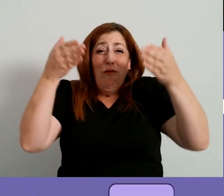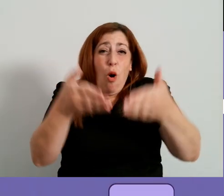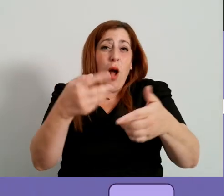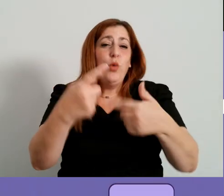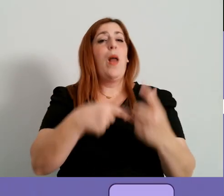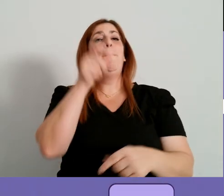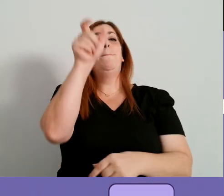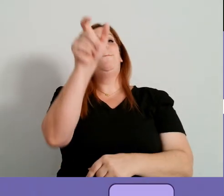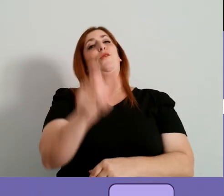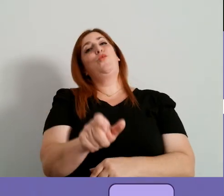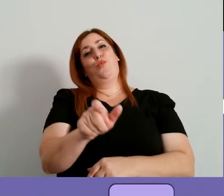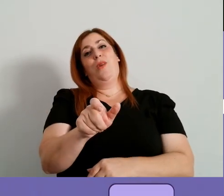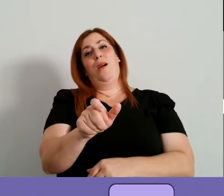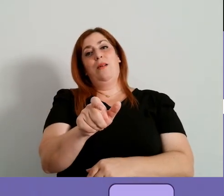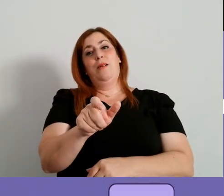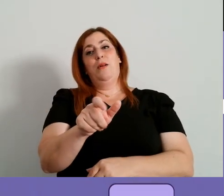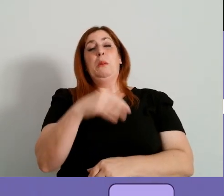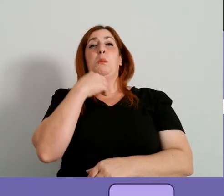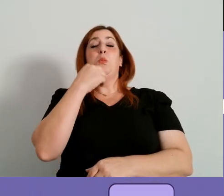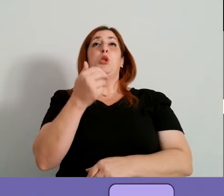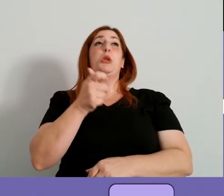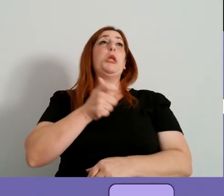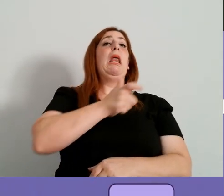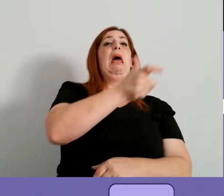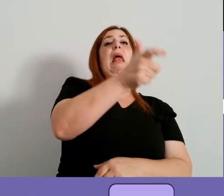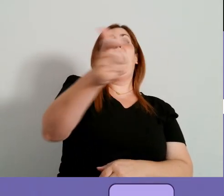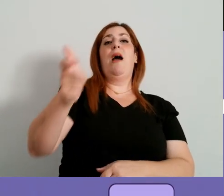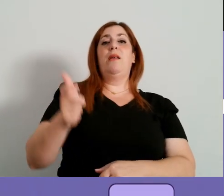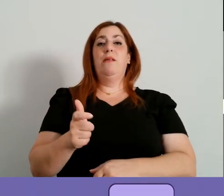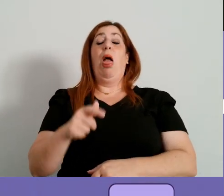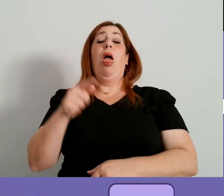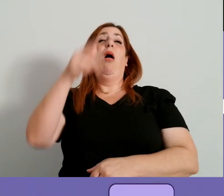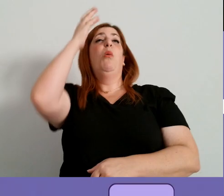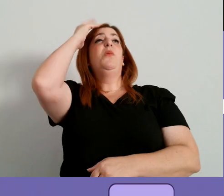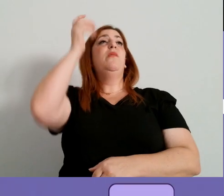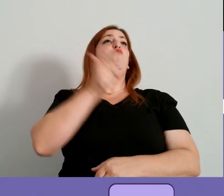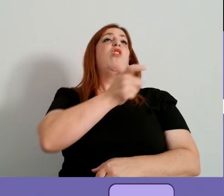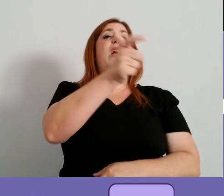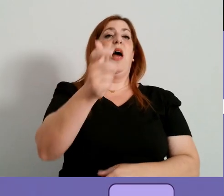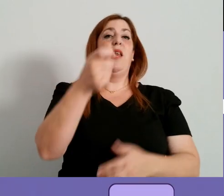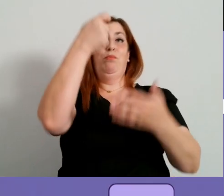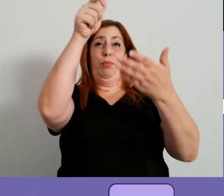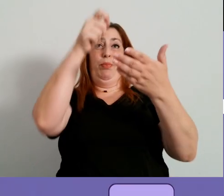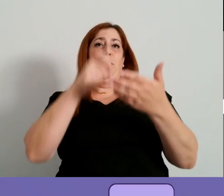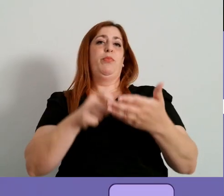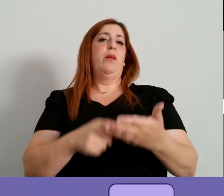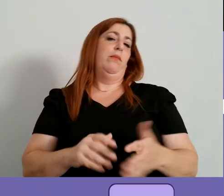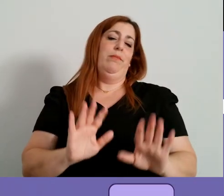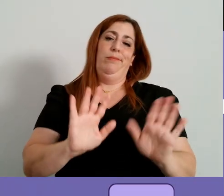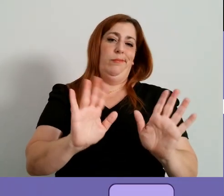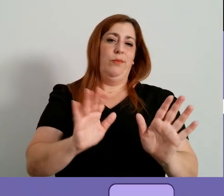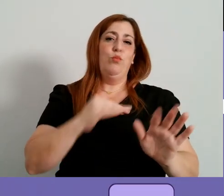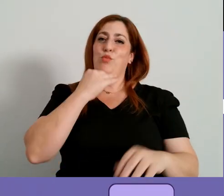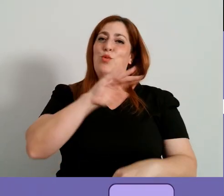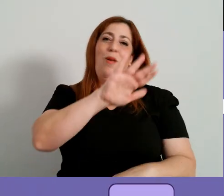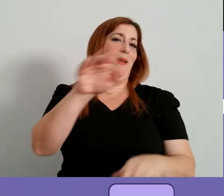person themselves and how they work rather than just saying, okay, I'm an autistic person, so all of these